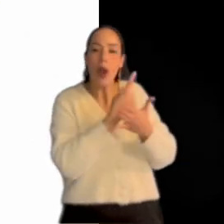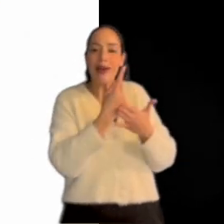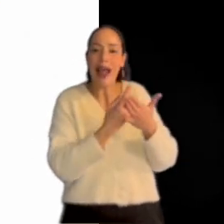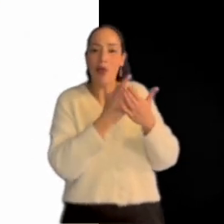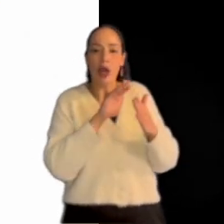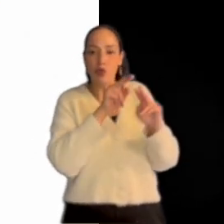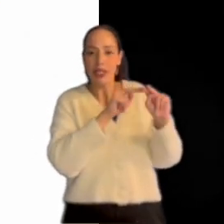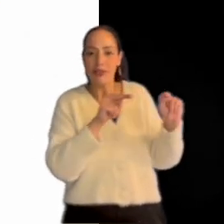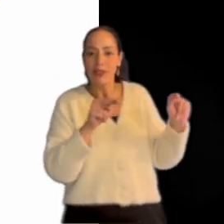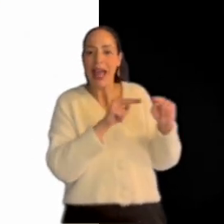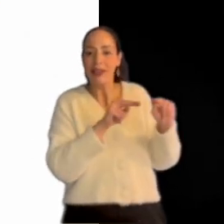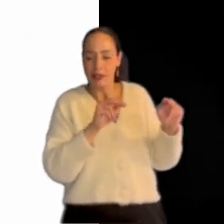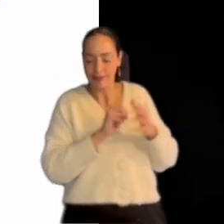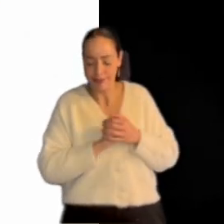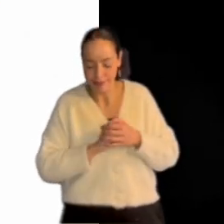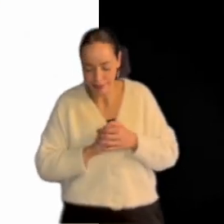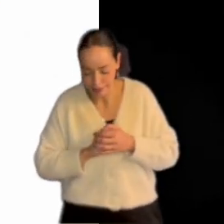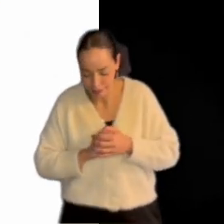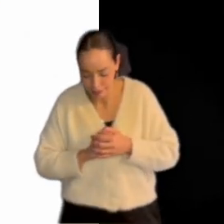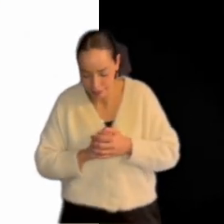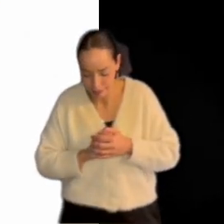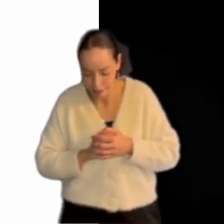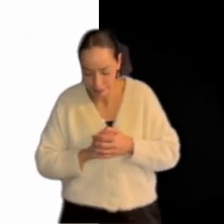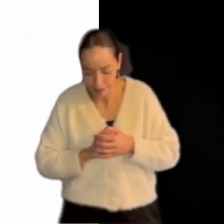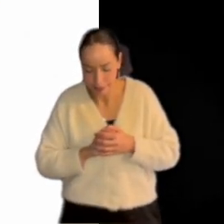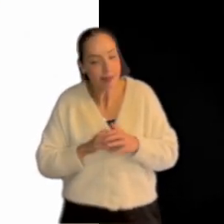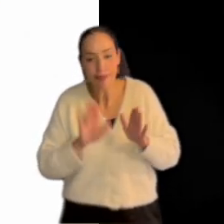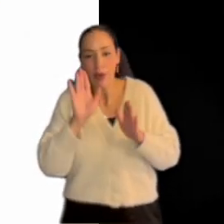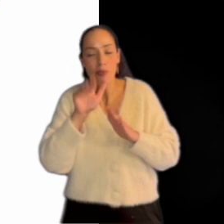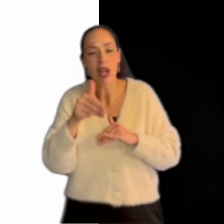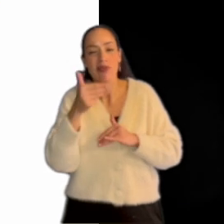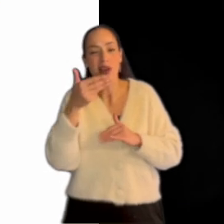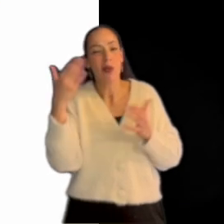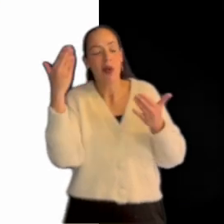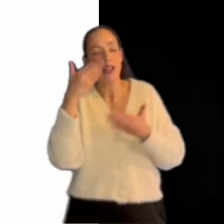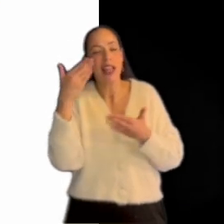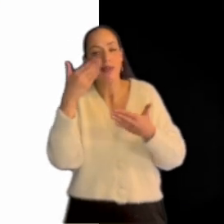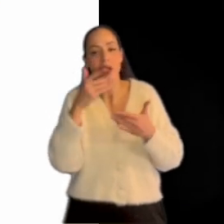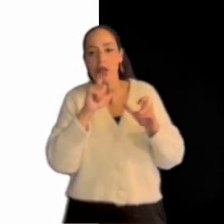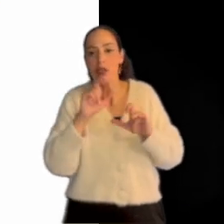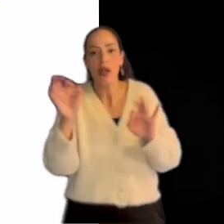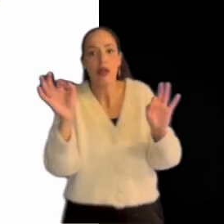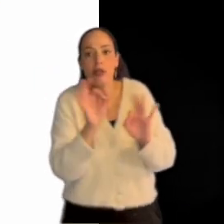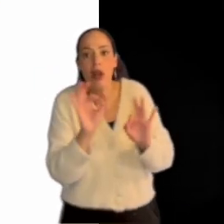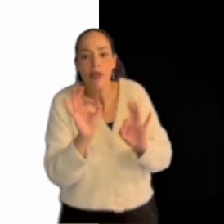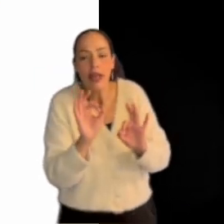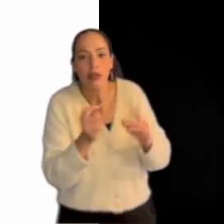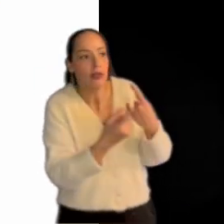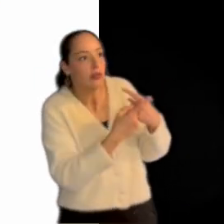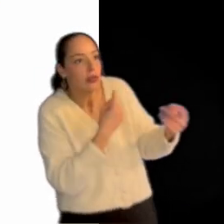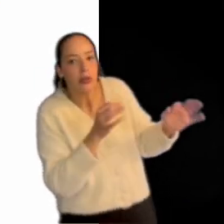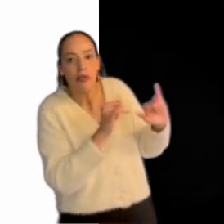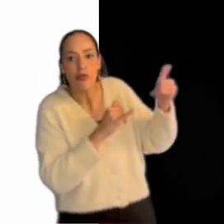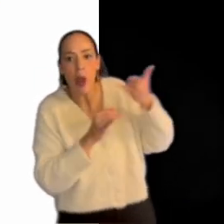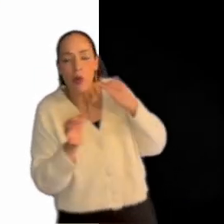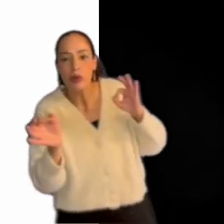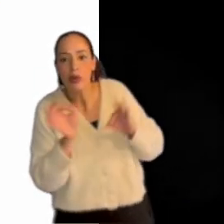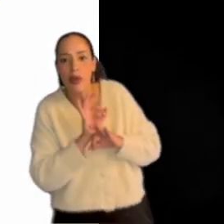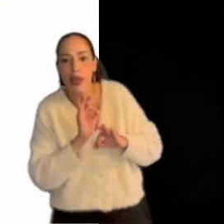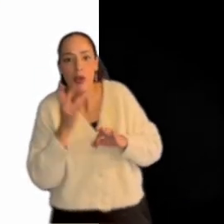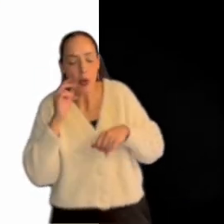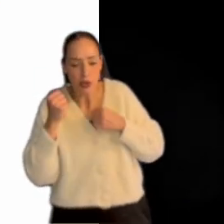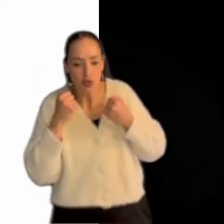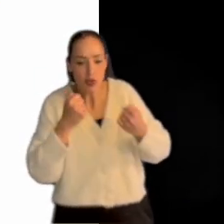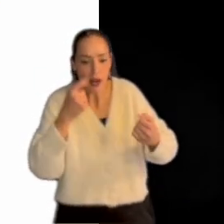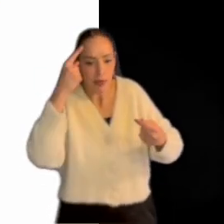9 at night and still there had been no word from him. On the drive there I could consider no other truth than his death. Upon arrival, I